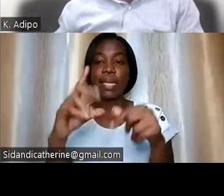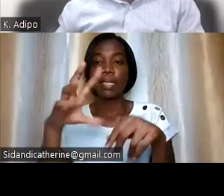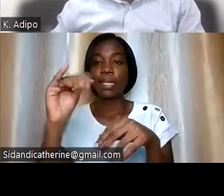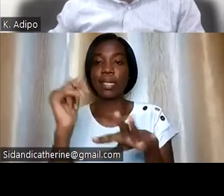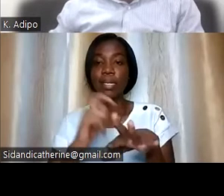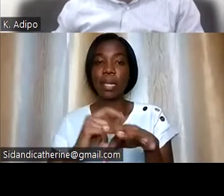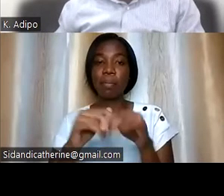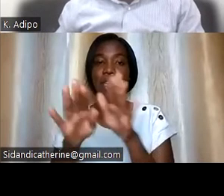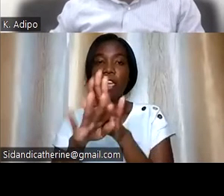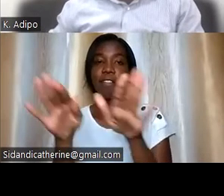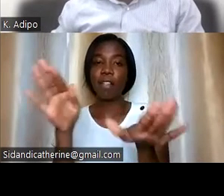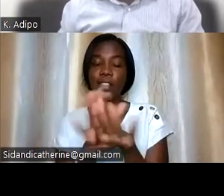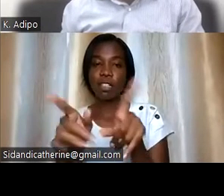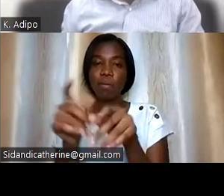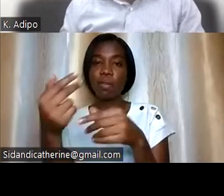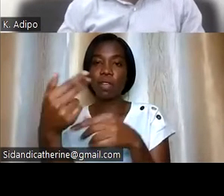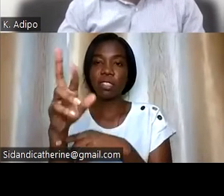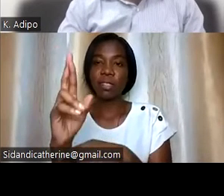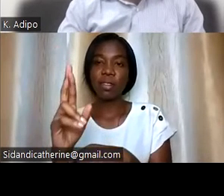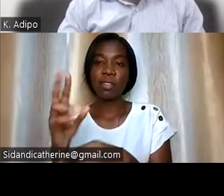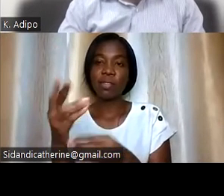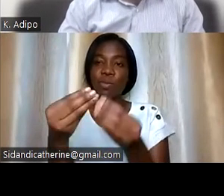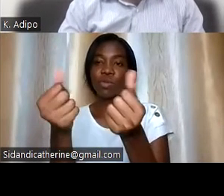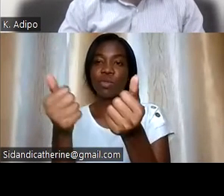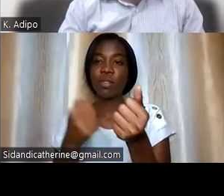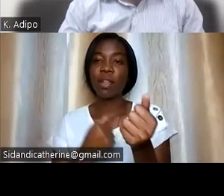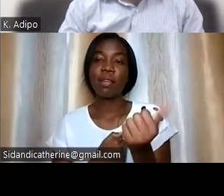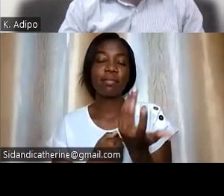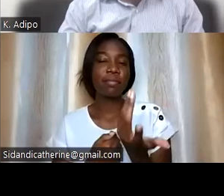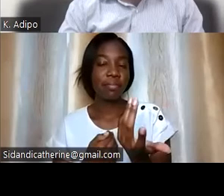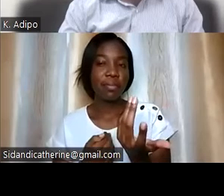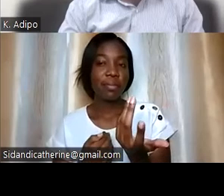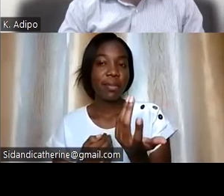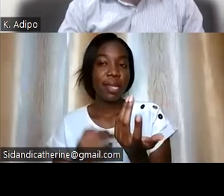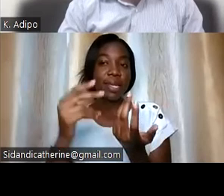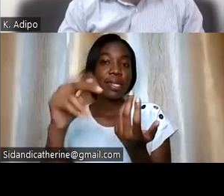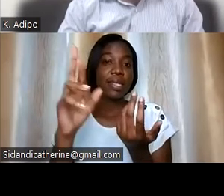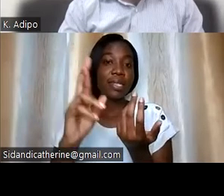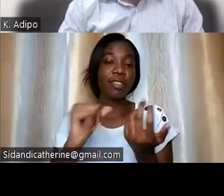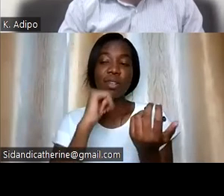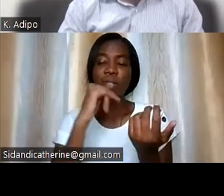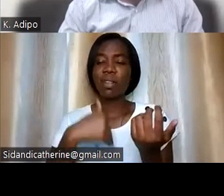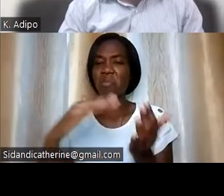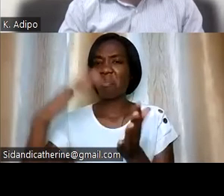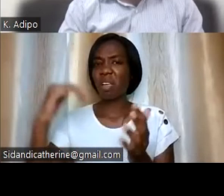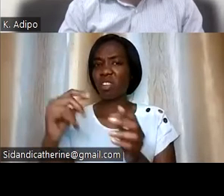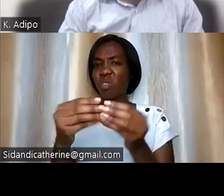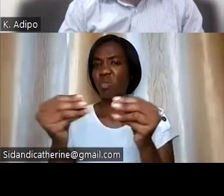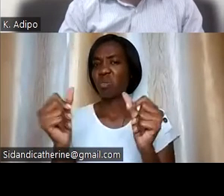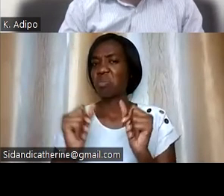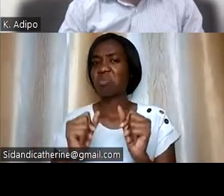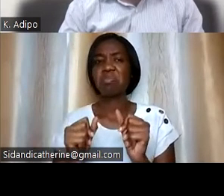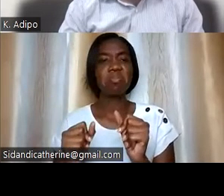is as HR has the solution. It's not the case. HR never has all the solutions. Although most times we're thrown